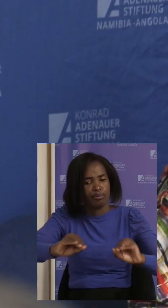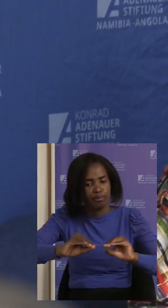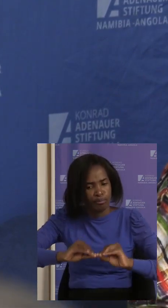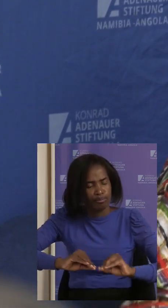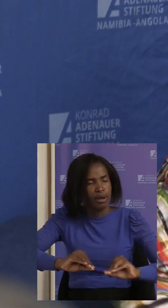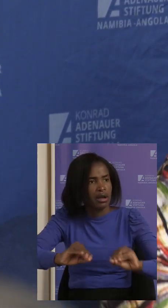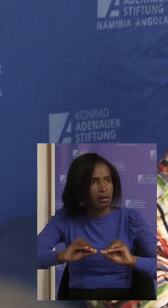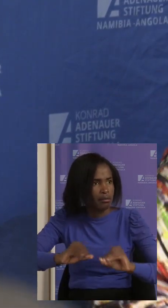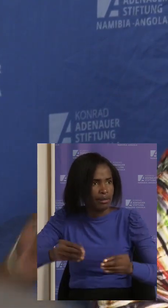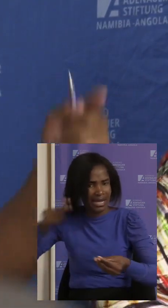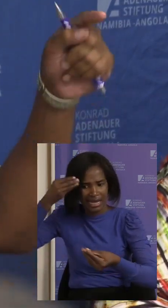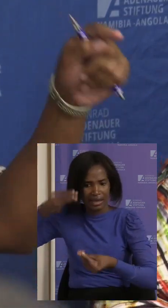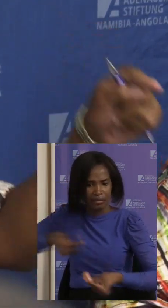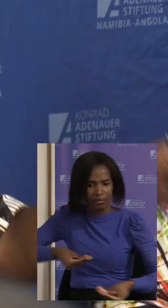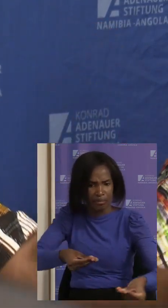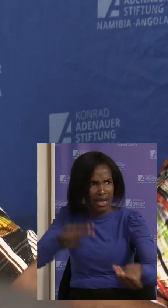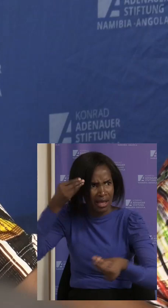Through